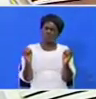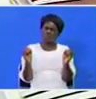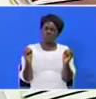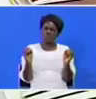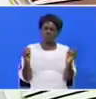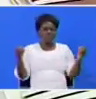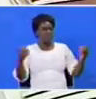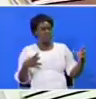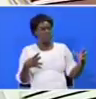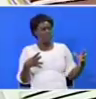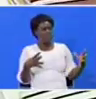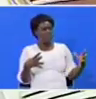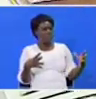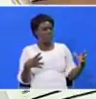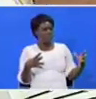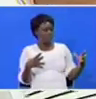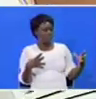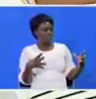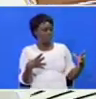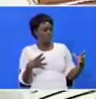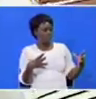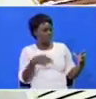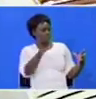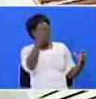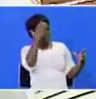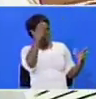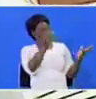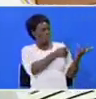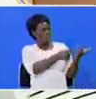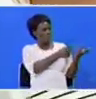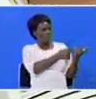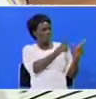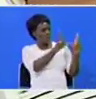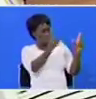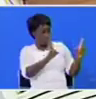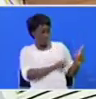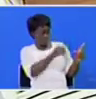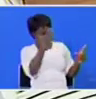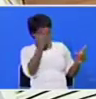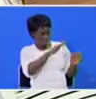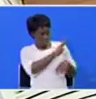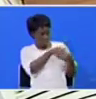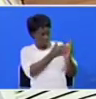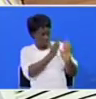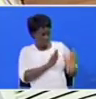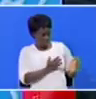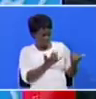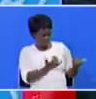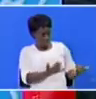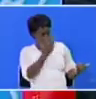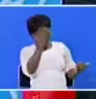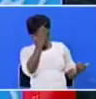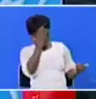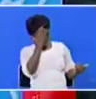and the reasons are clear. Mm. They know the numbers. You know, Linda, everybody by now